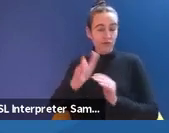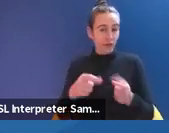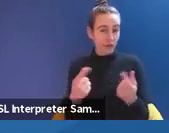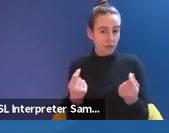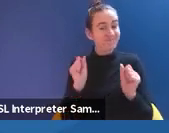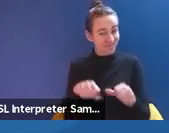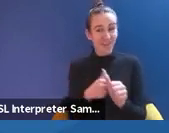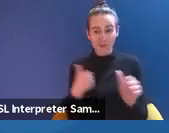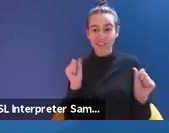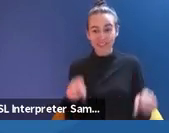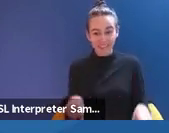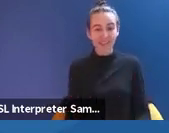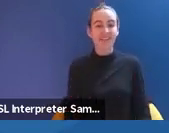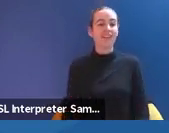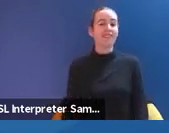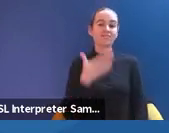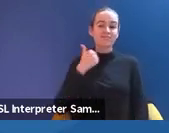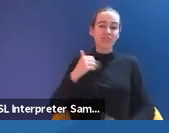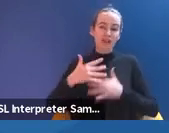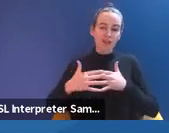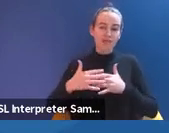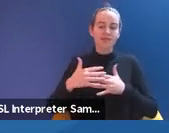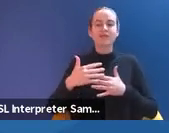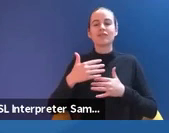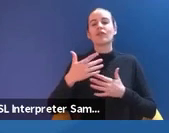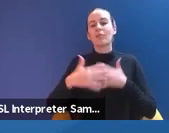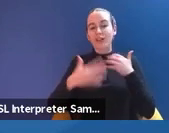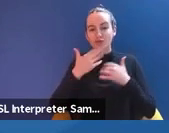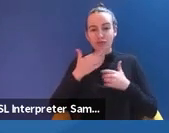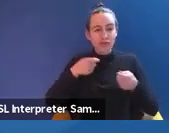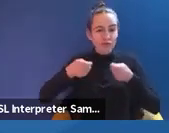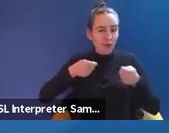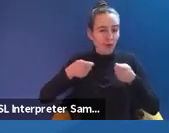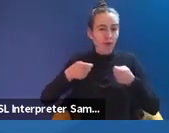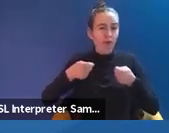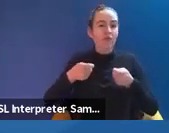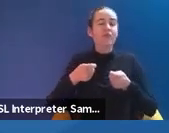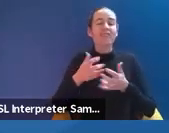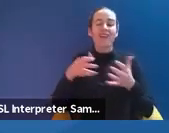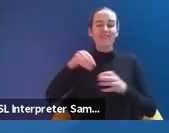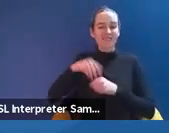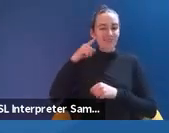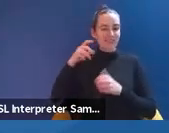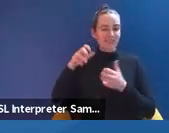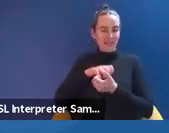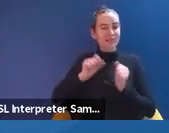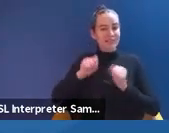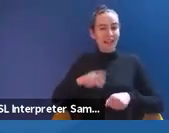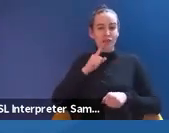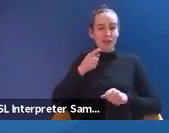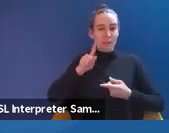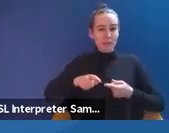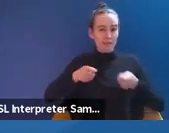If you can control blood sugar as best as you can, a lot of that damage that can occur in the inner ear can be mitigated quite a